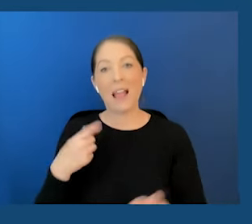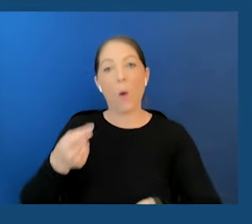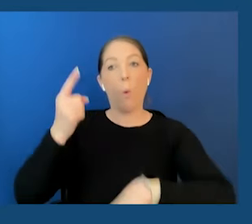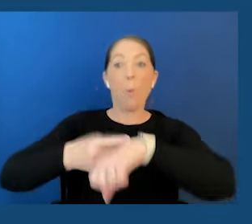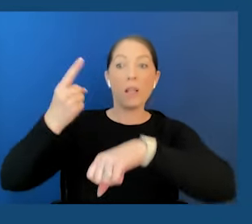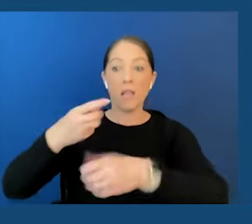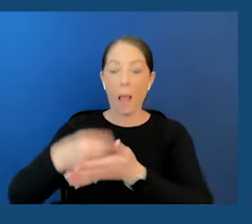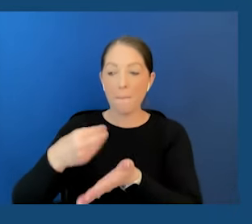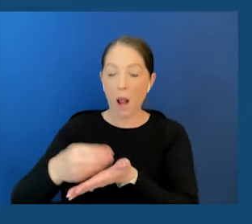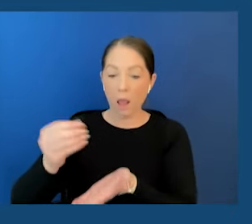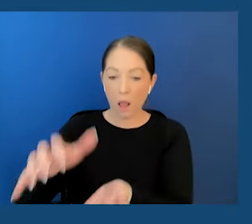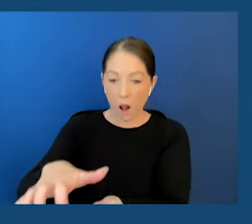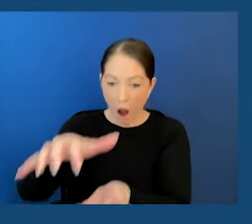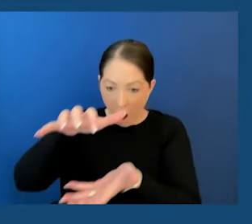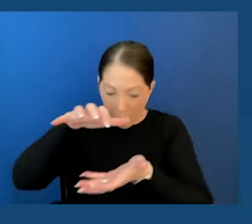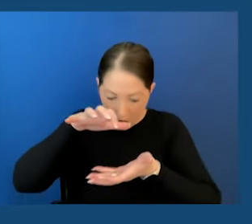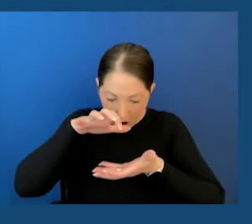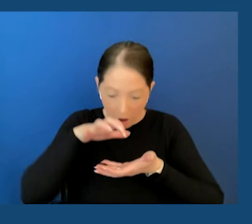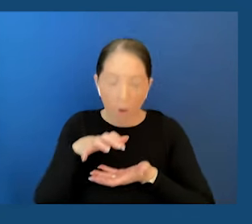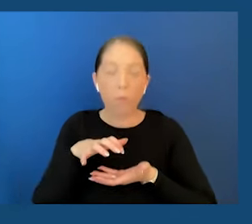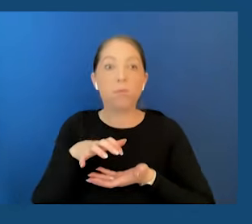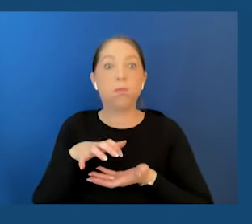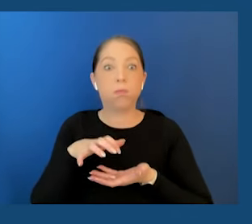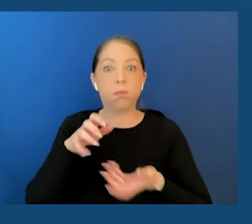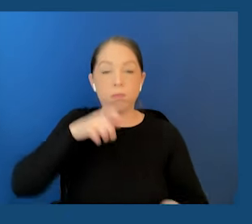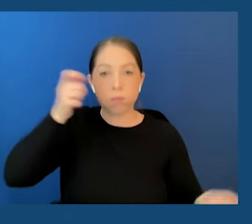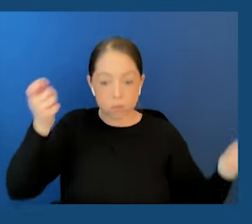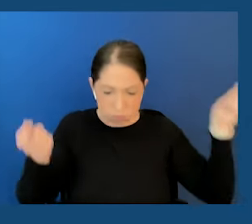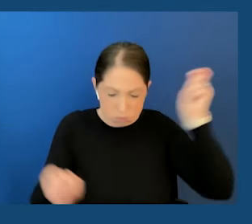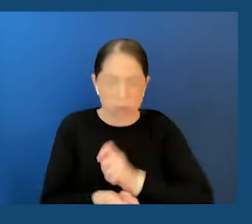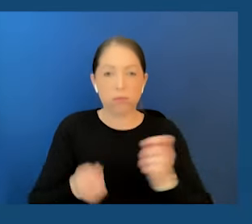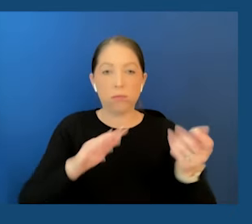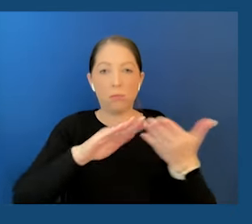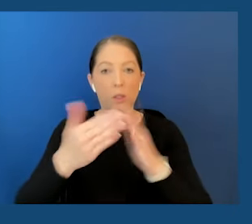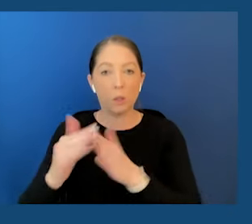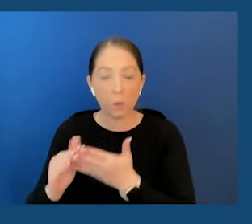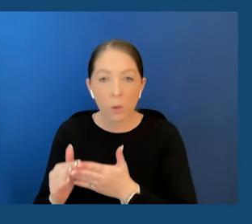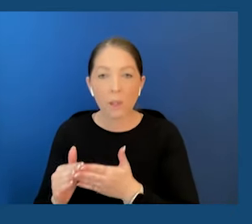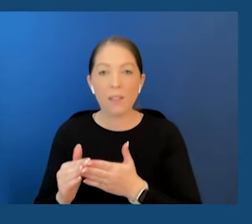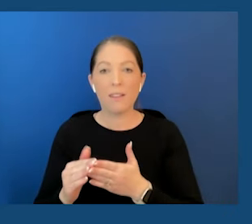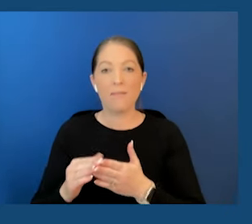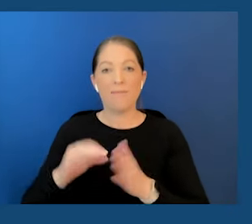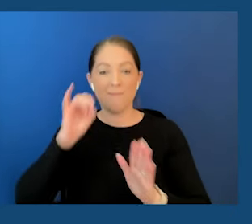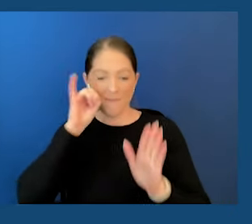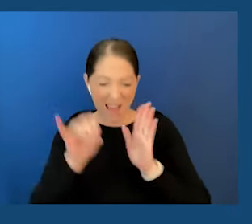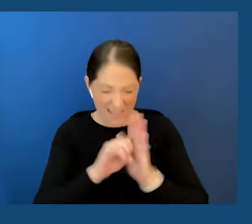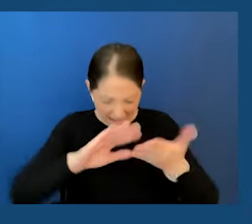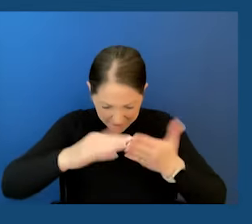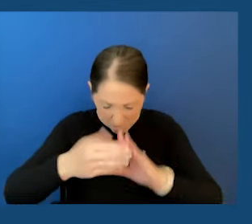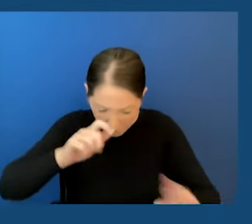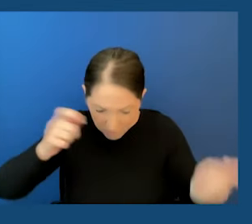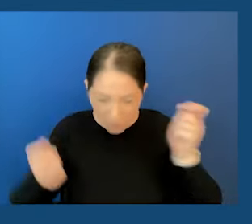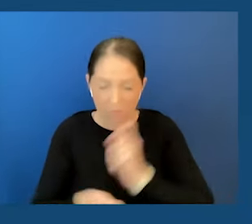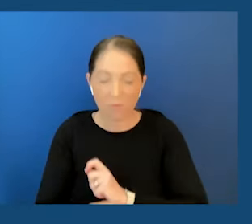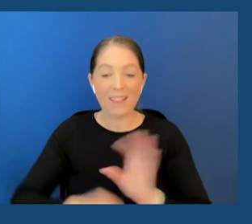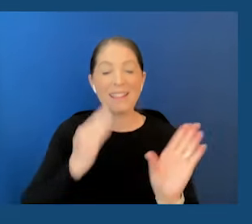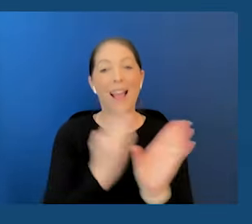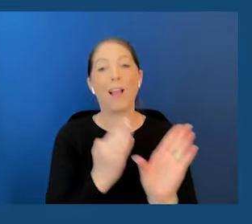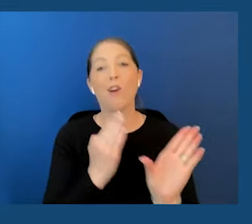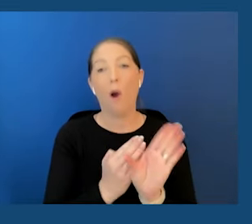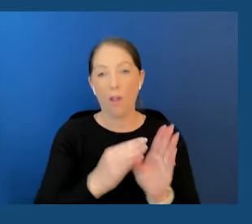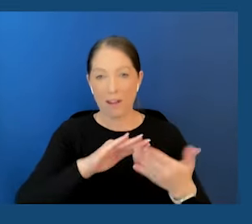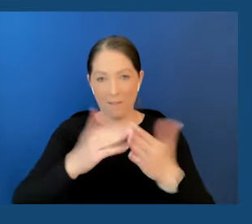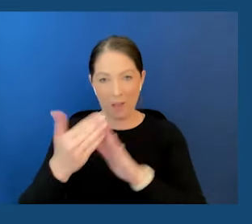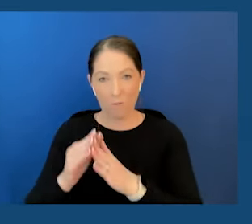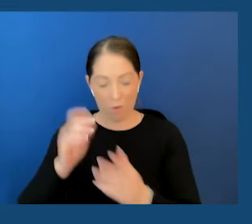money that changes not just the landscape of a community and the identity of it changes the psychology of a community. I've seen